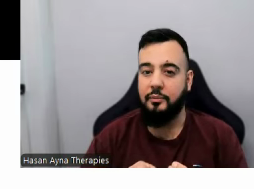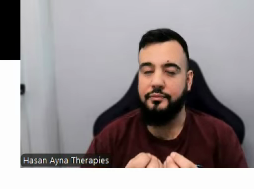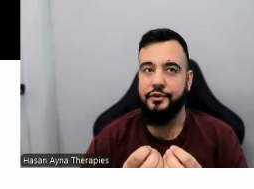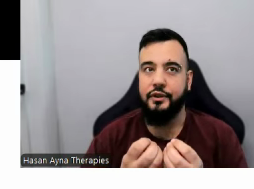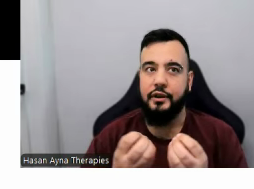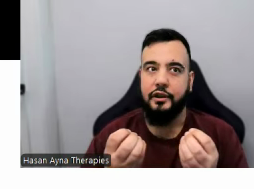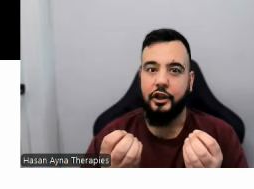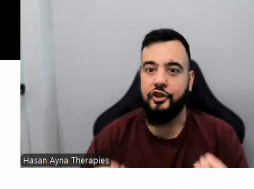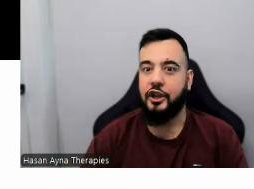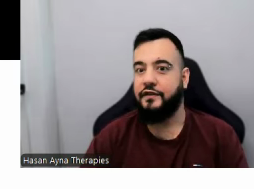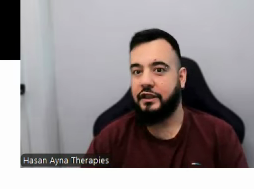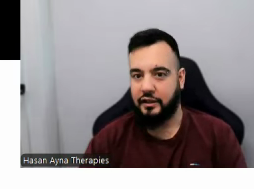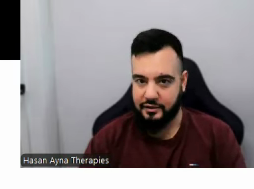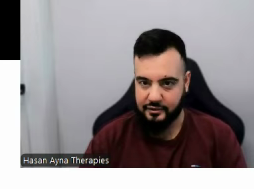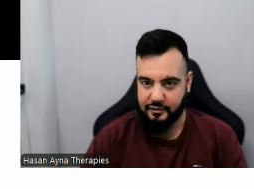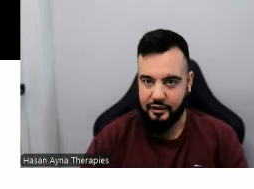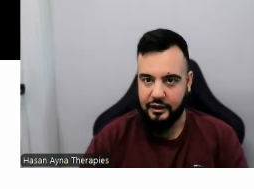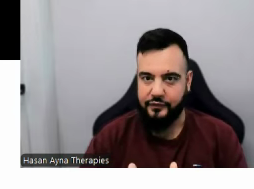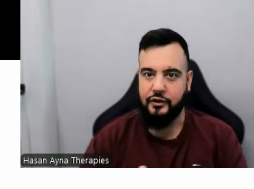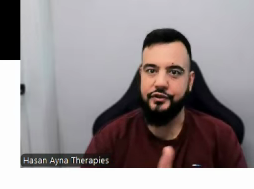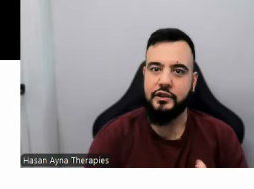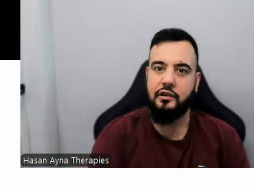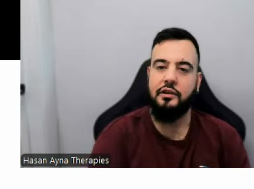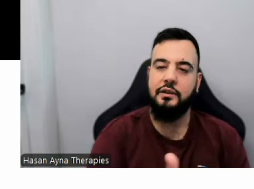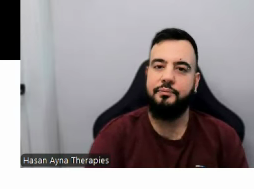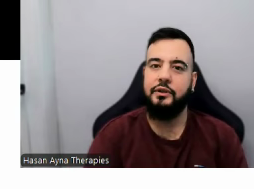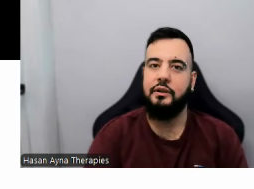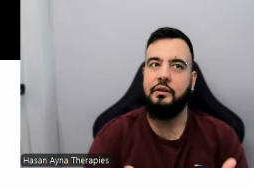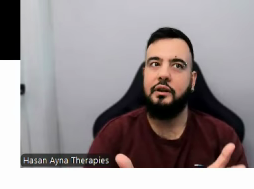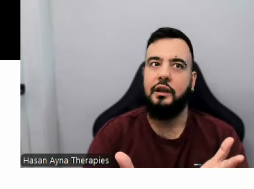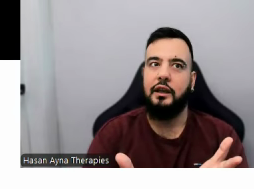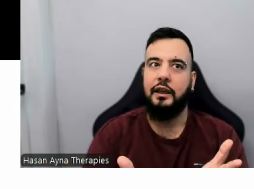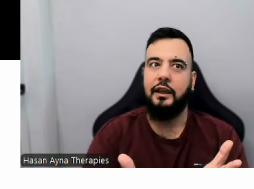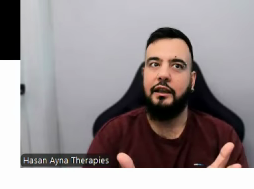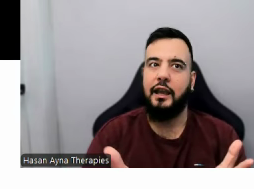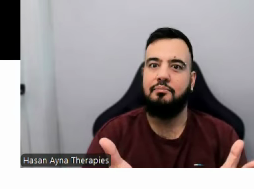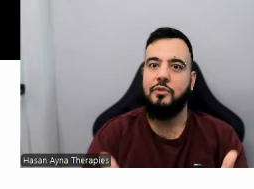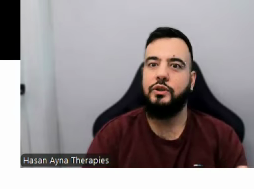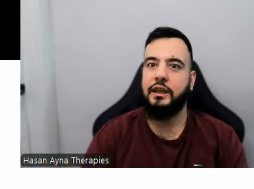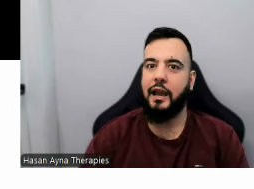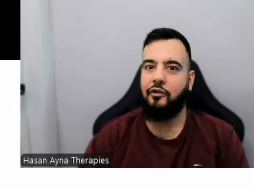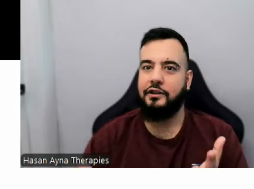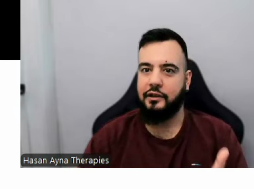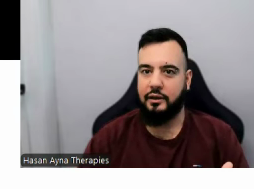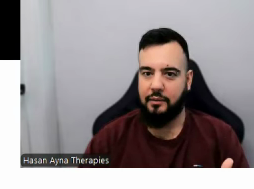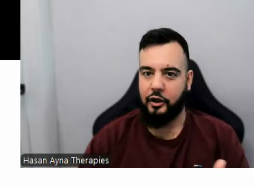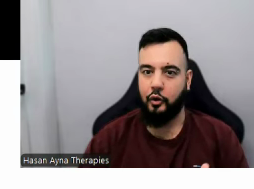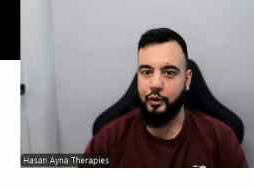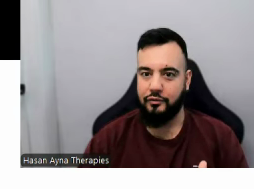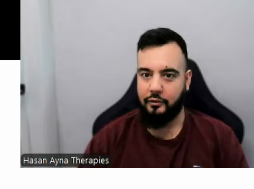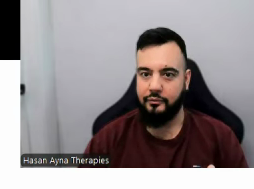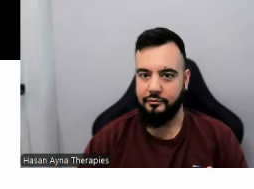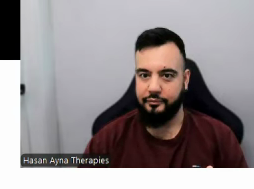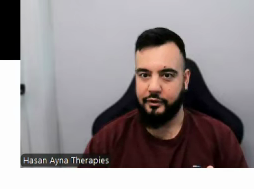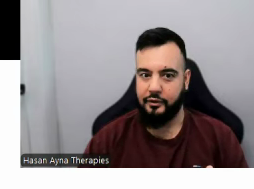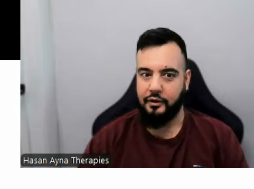shift becomes a chef's kiss. If you can start to be in a multi-character dynamic on